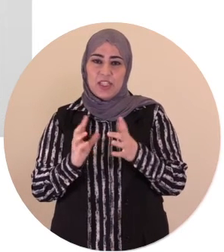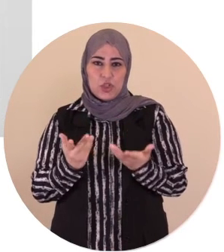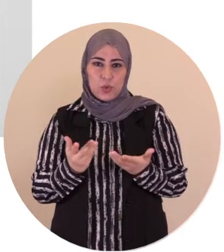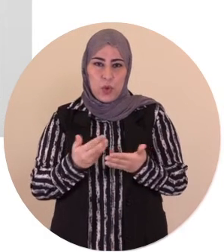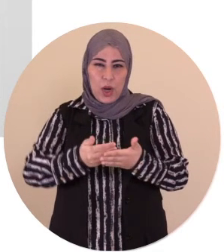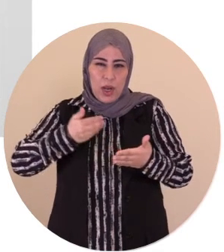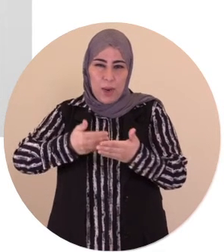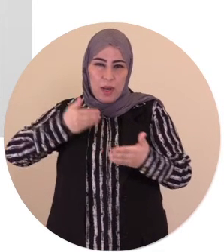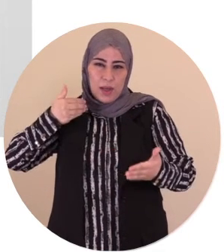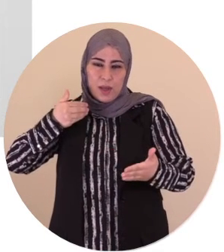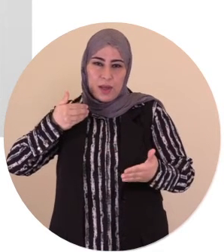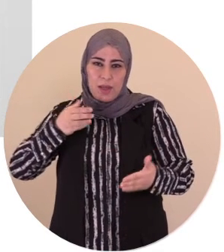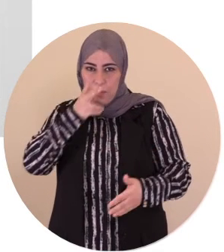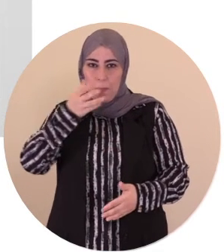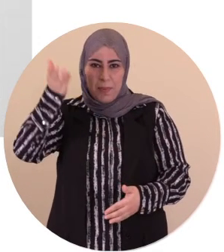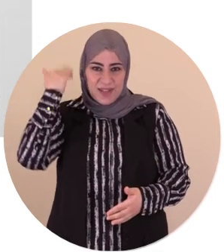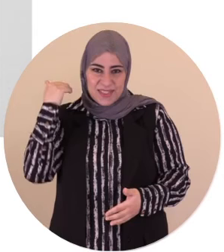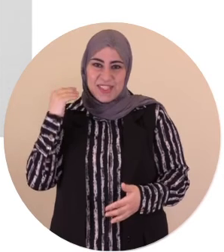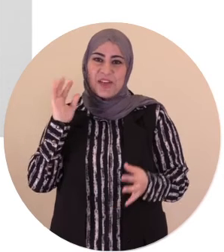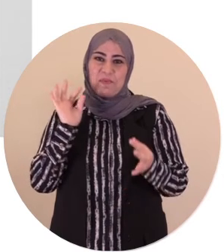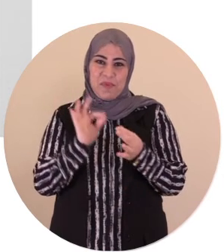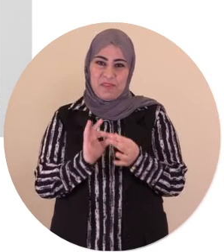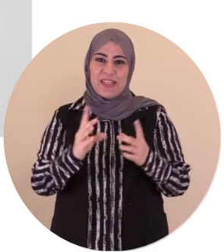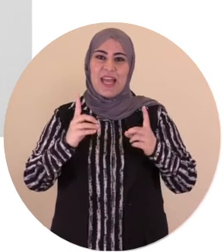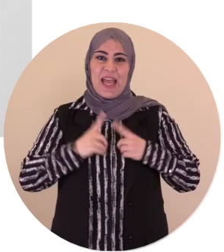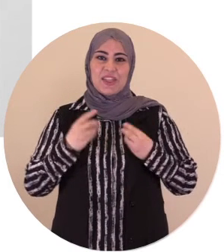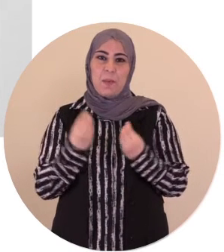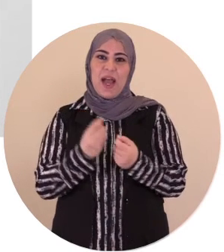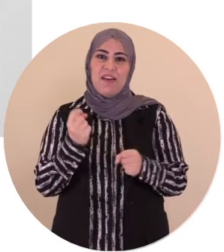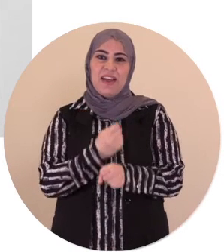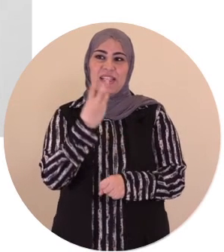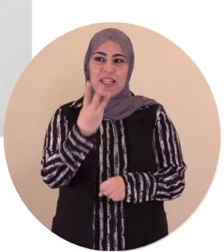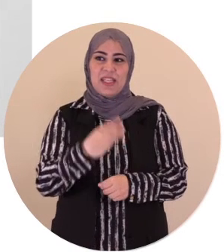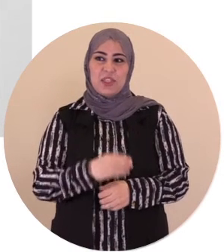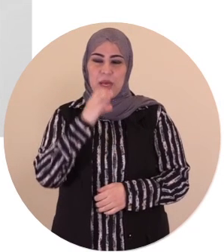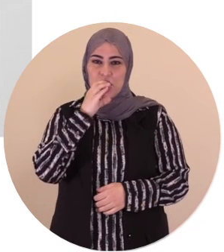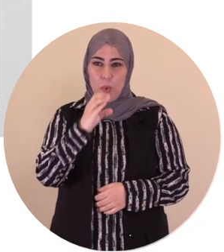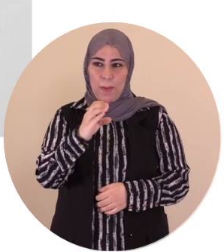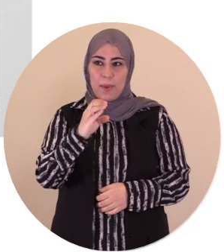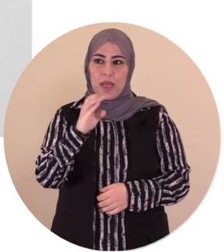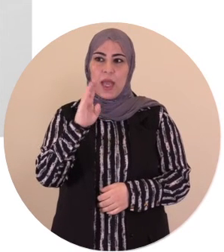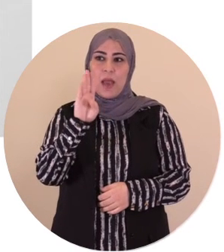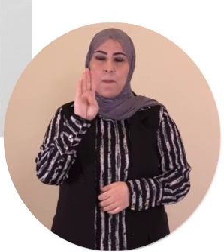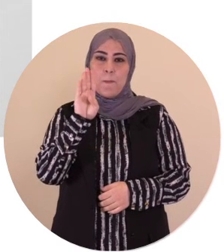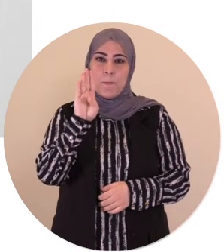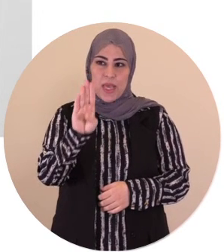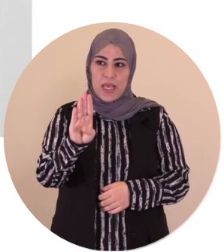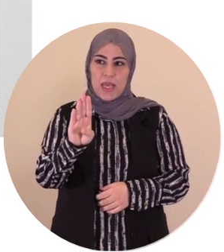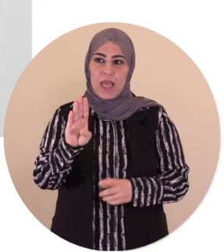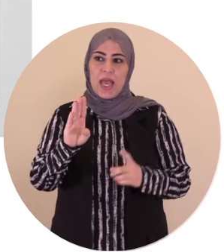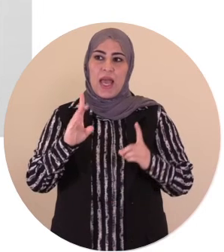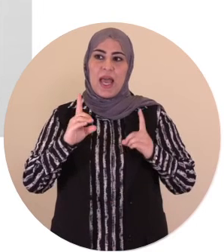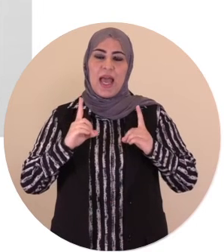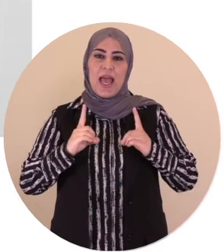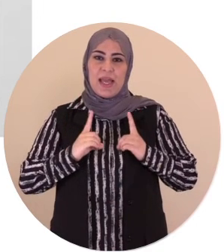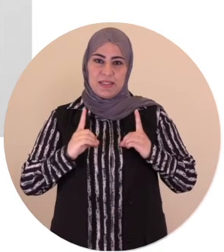past. So obviously the second part of the sentence would be in the past perfect. So the answer would be had sold. Before they got to England,